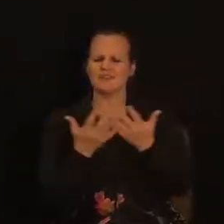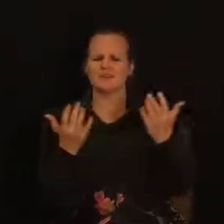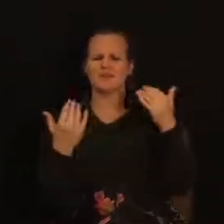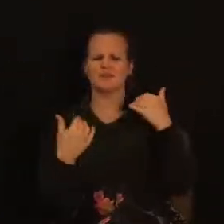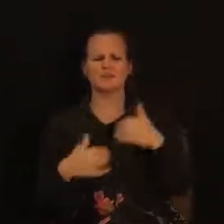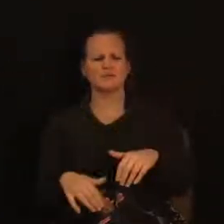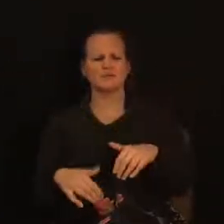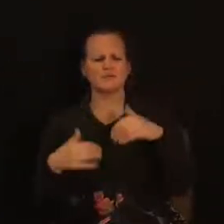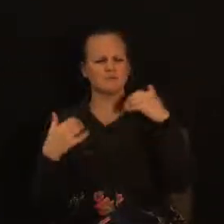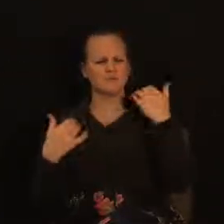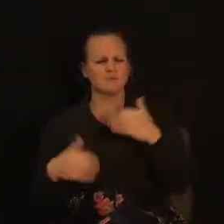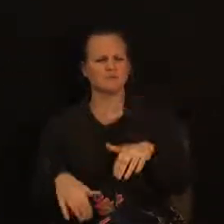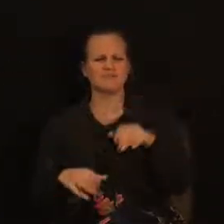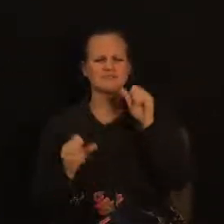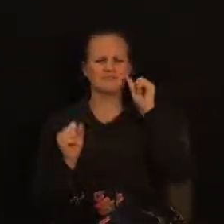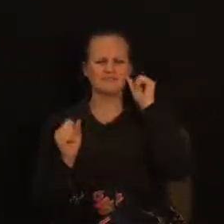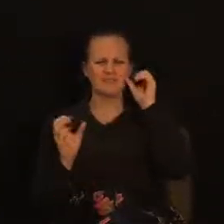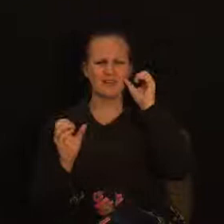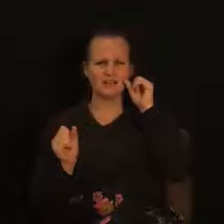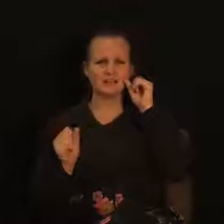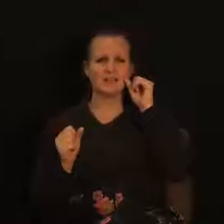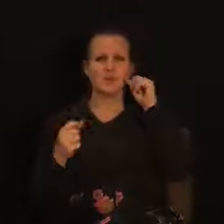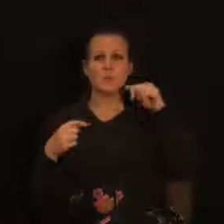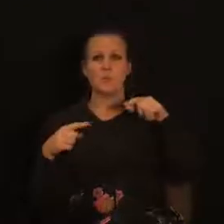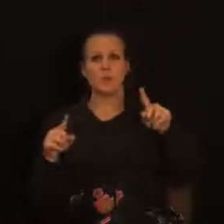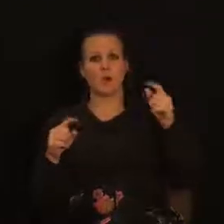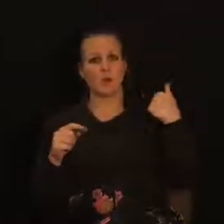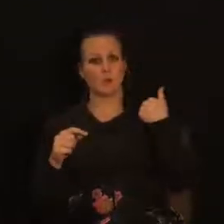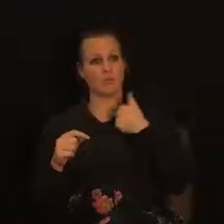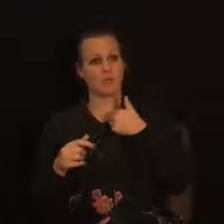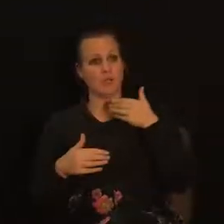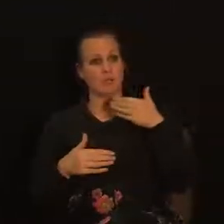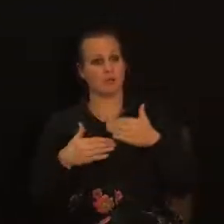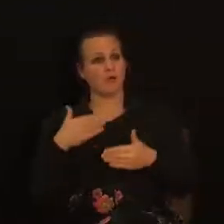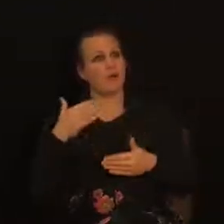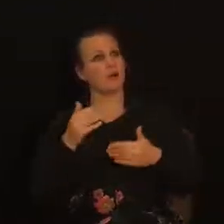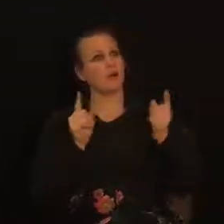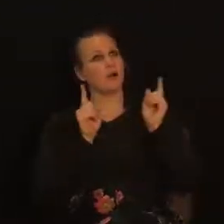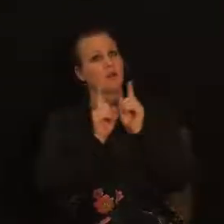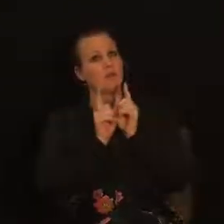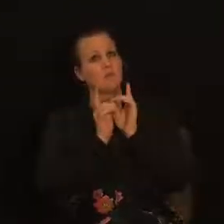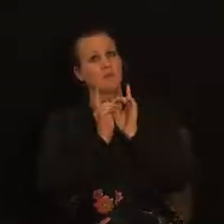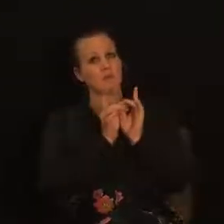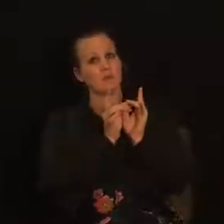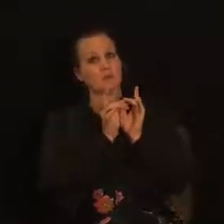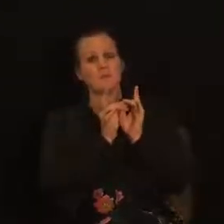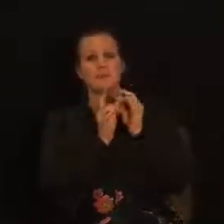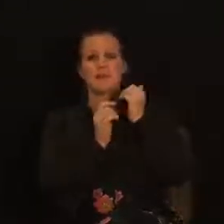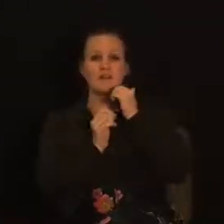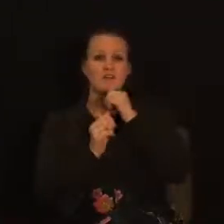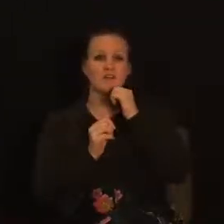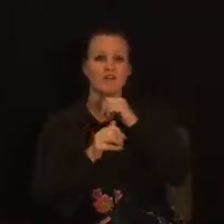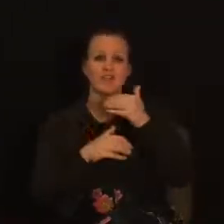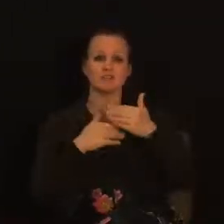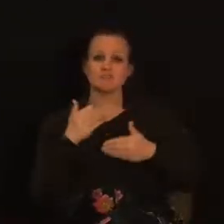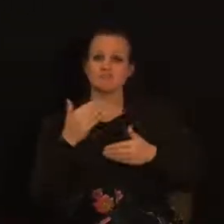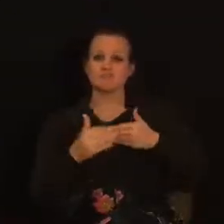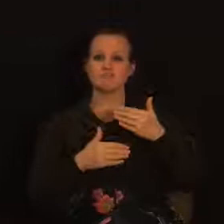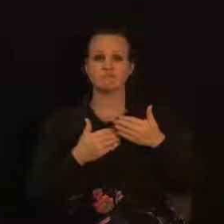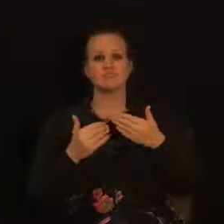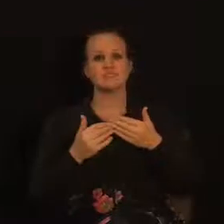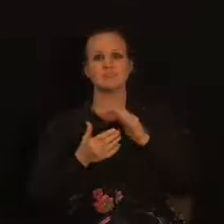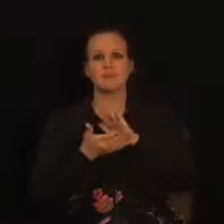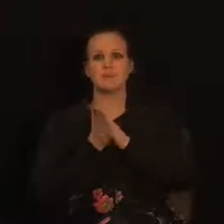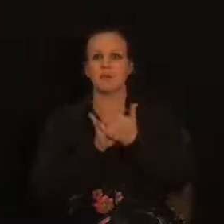such an amazing thing, but as we walk with him day after day, it's easy to become like that